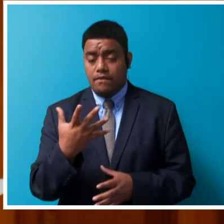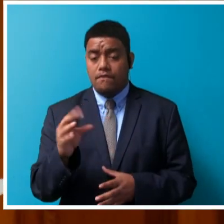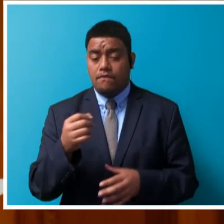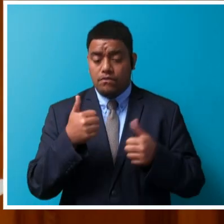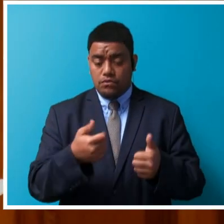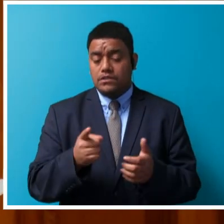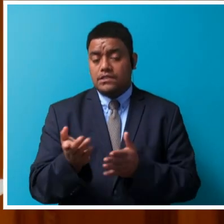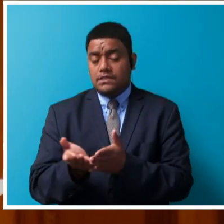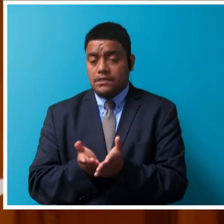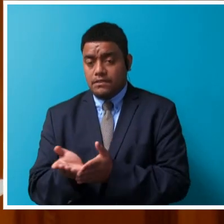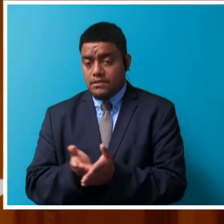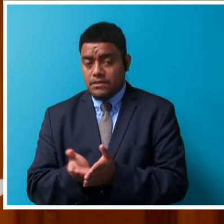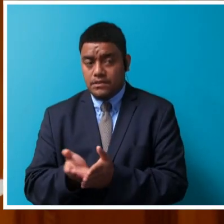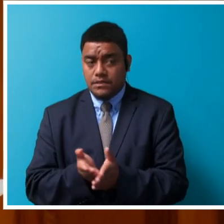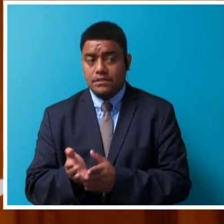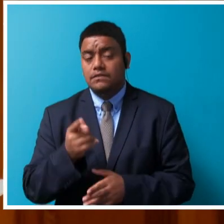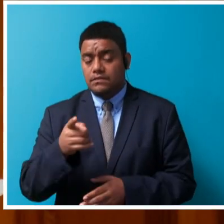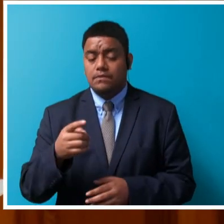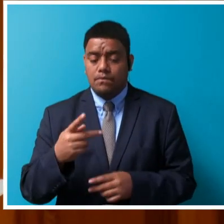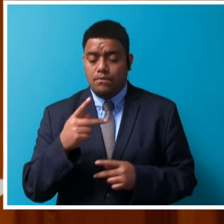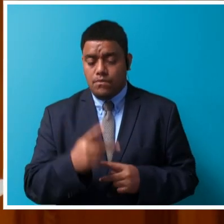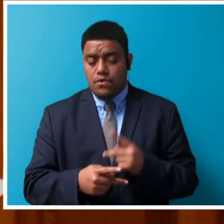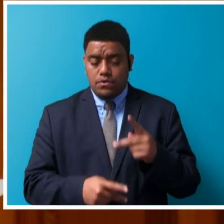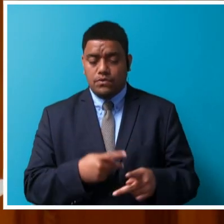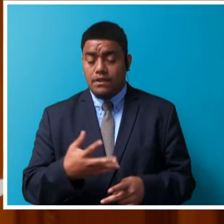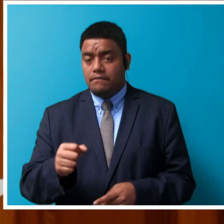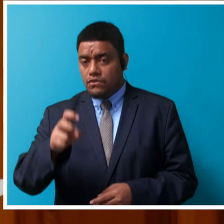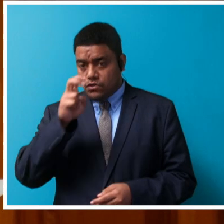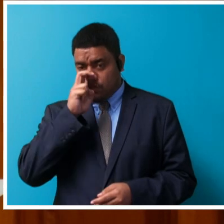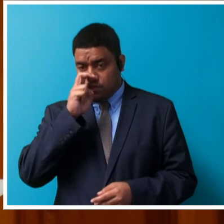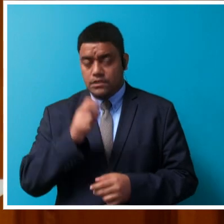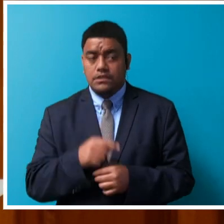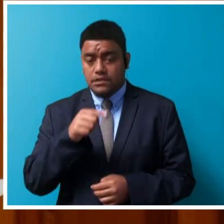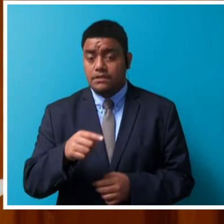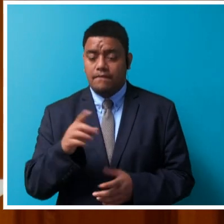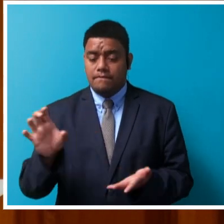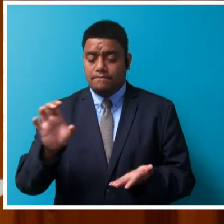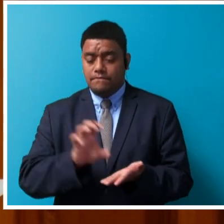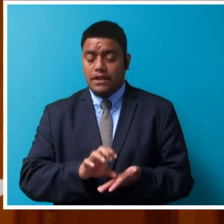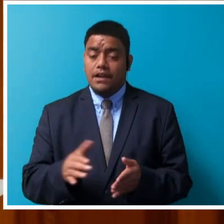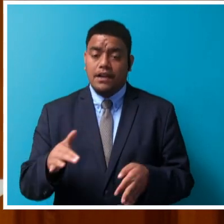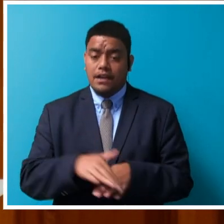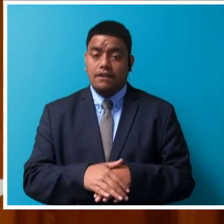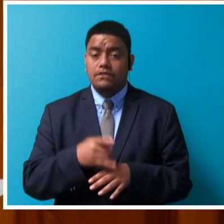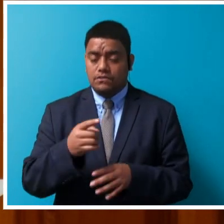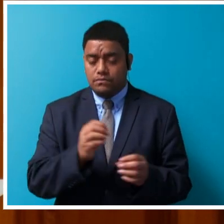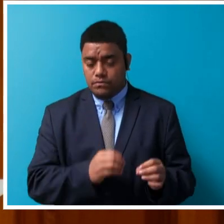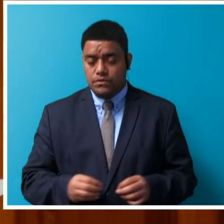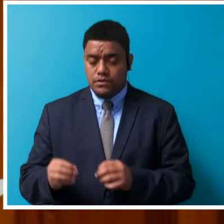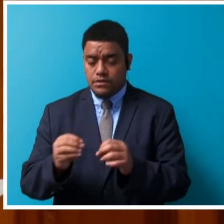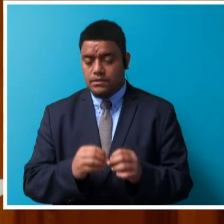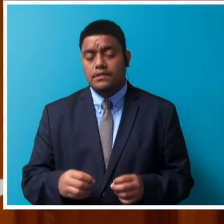and services, our procurement processes have been strictly optimized, and this funding covers vital operational